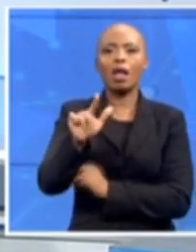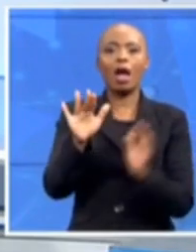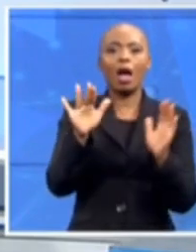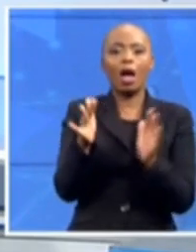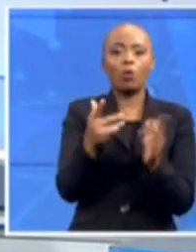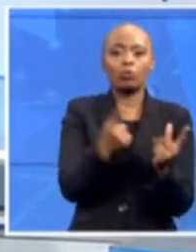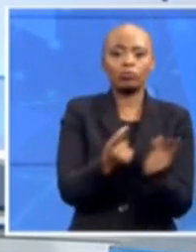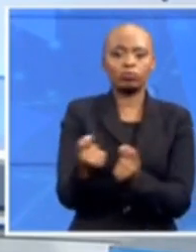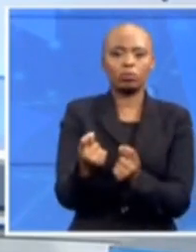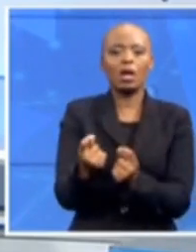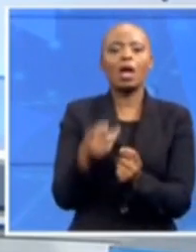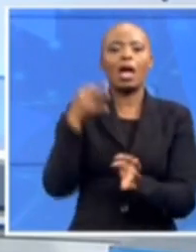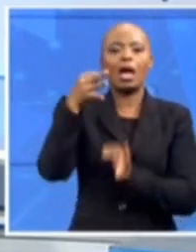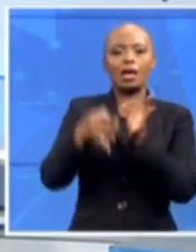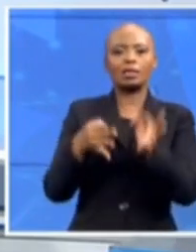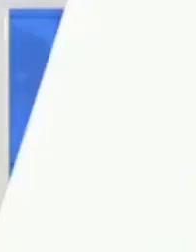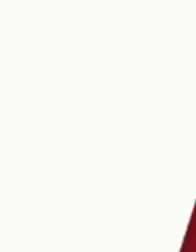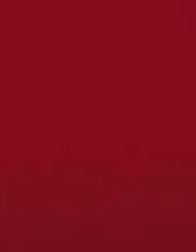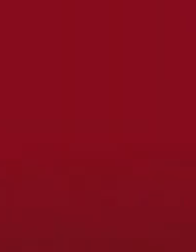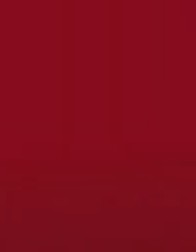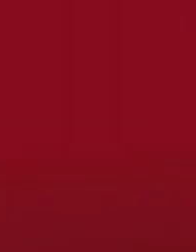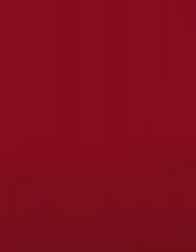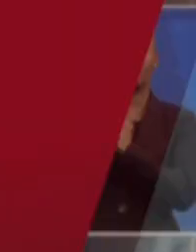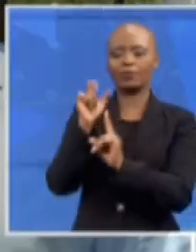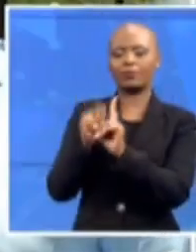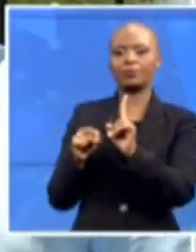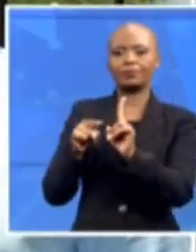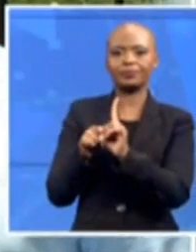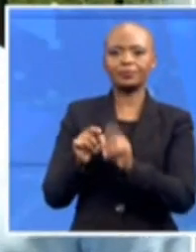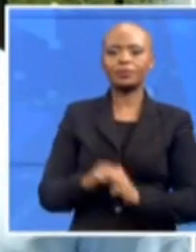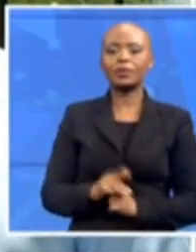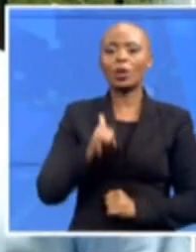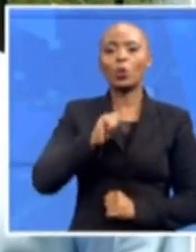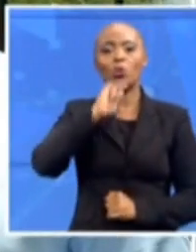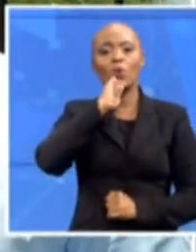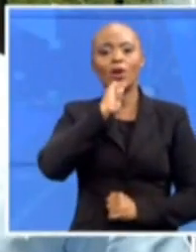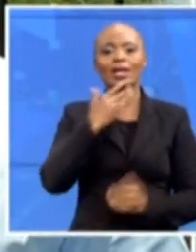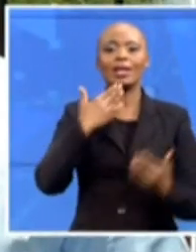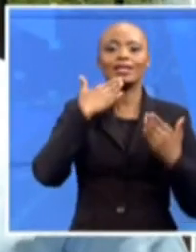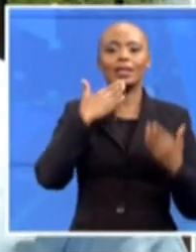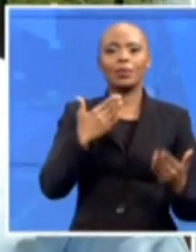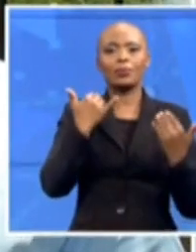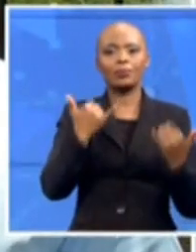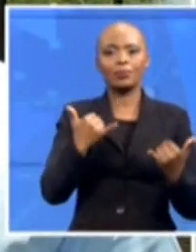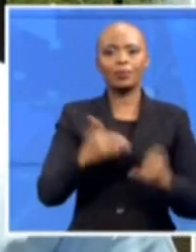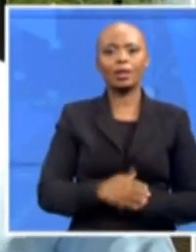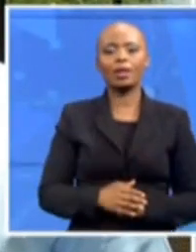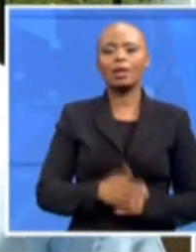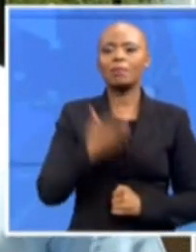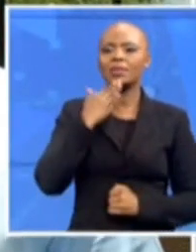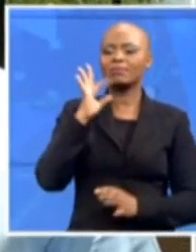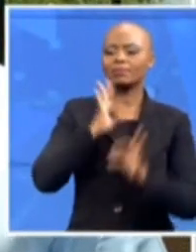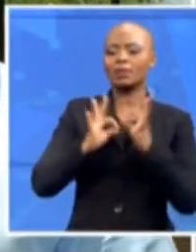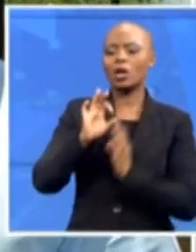Brother Bobodi, very good morning to you. Take us through how these solar panels are set to benefit the community.